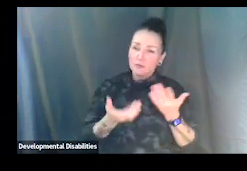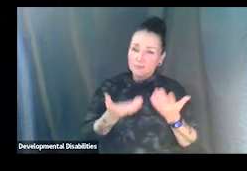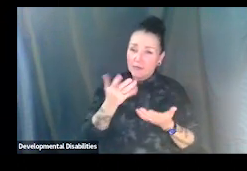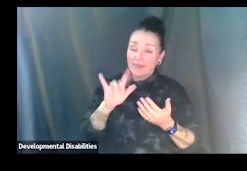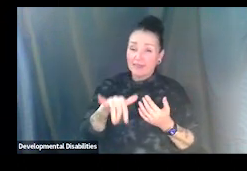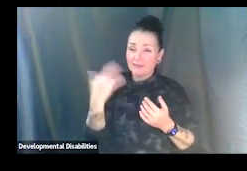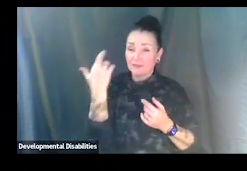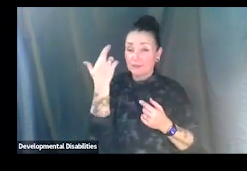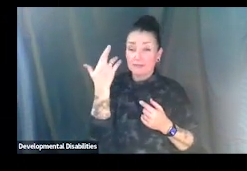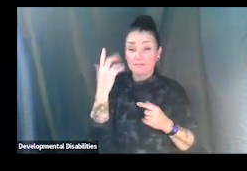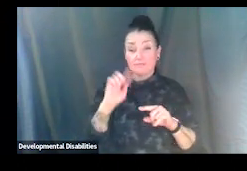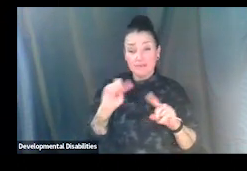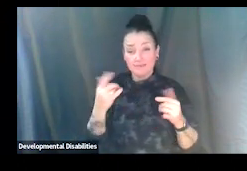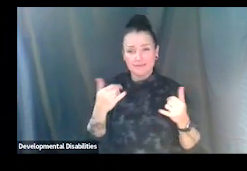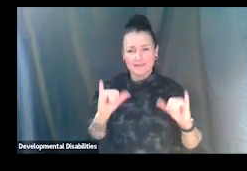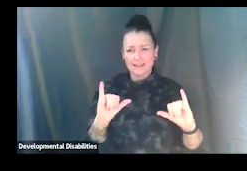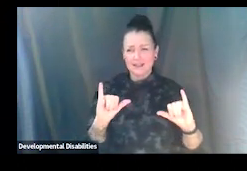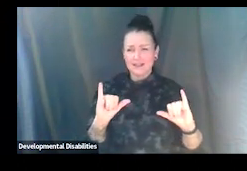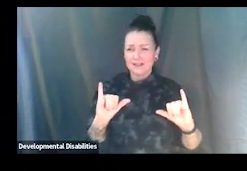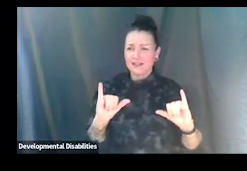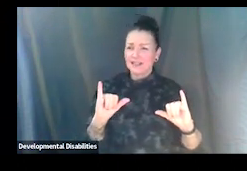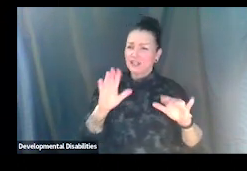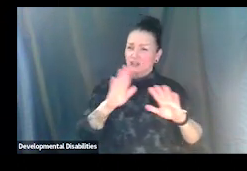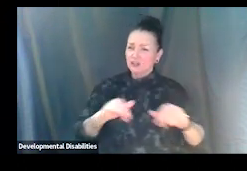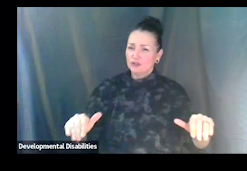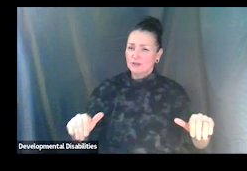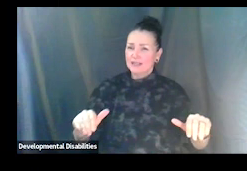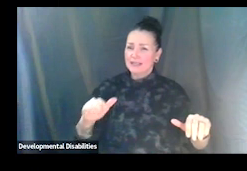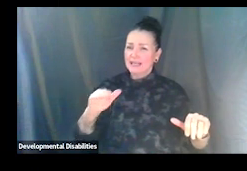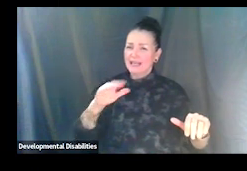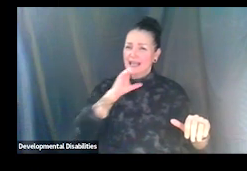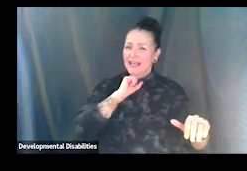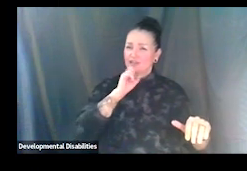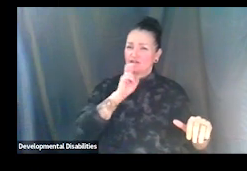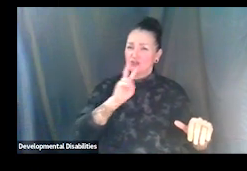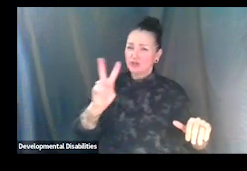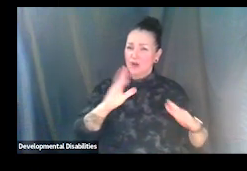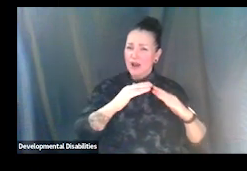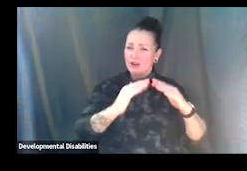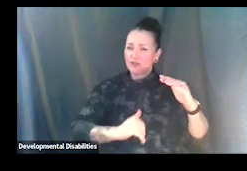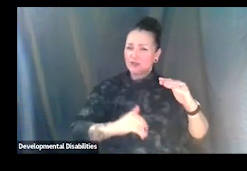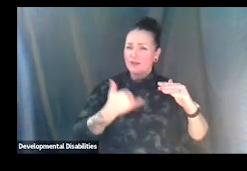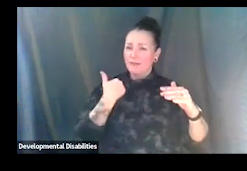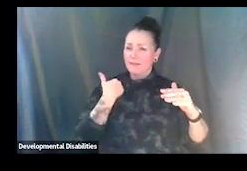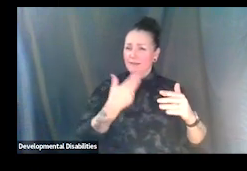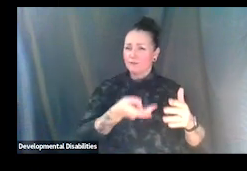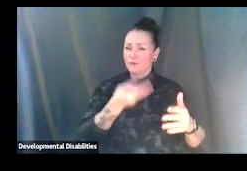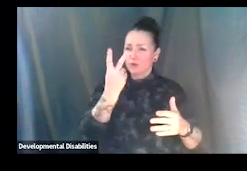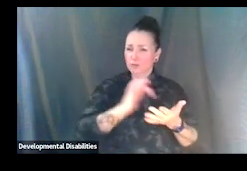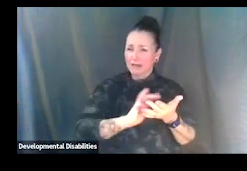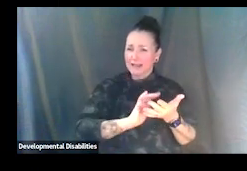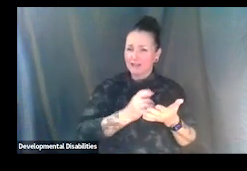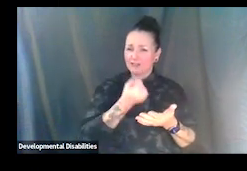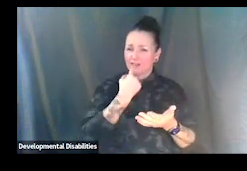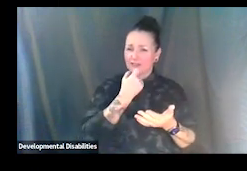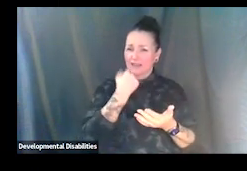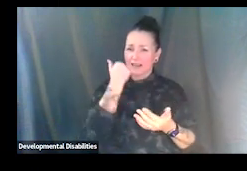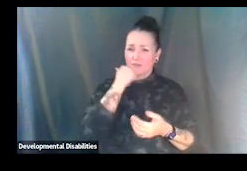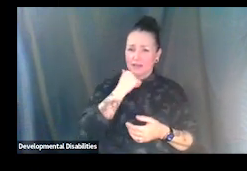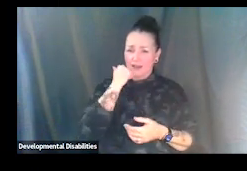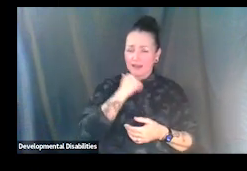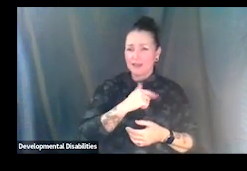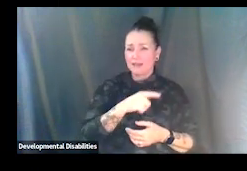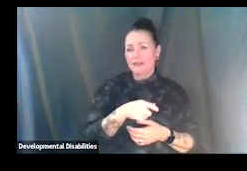is concerning. And the fact that a third of people in this HMO under the age of 5 with a diagnosis of autism, in